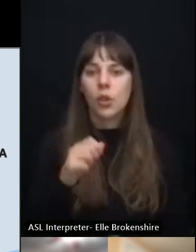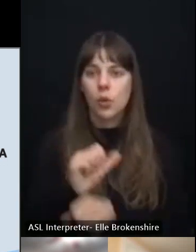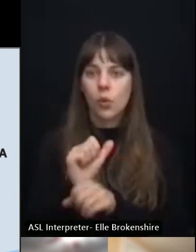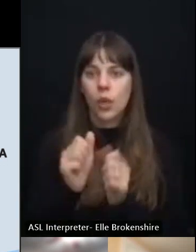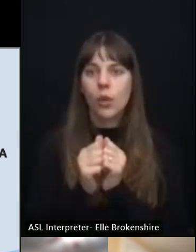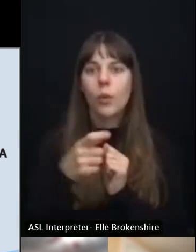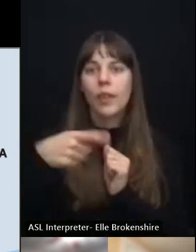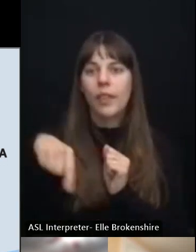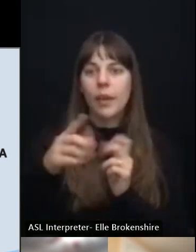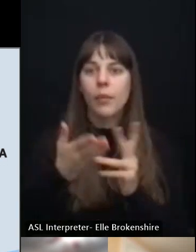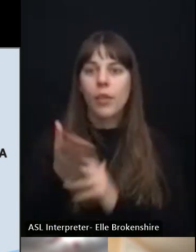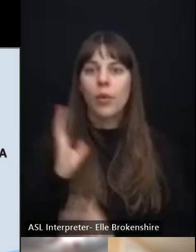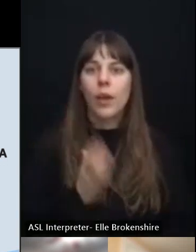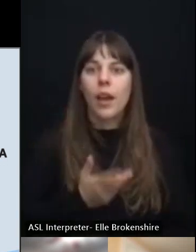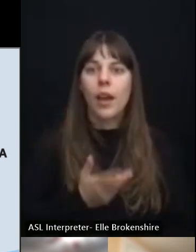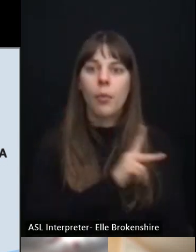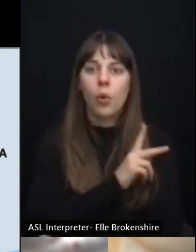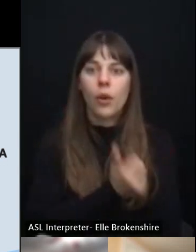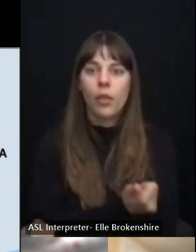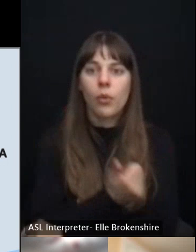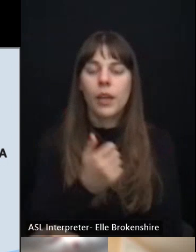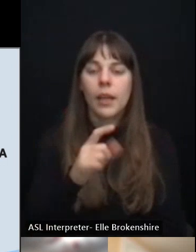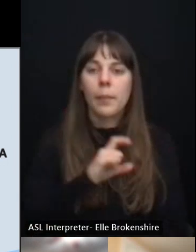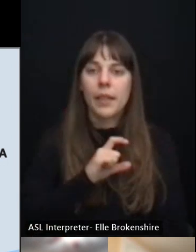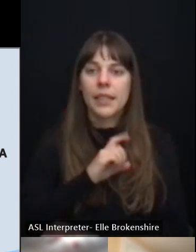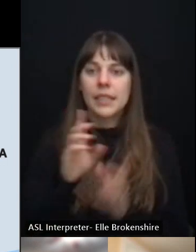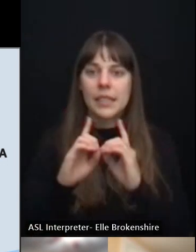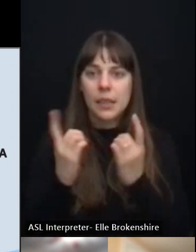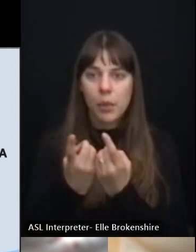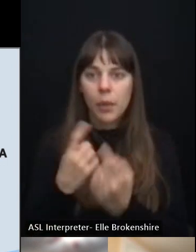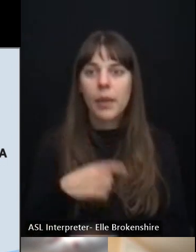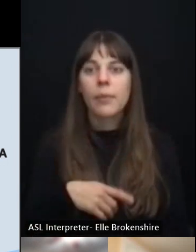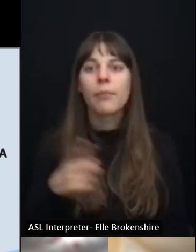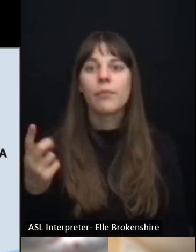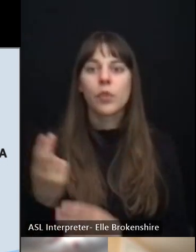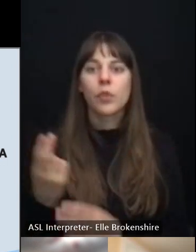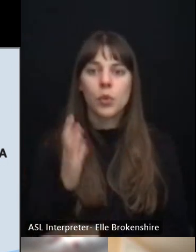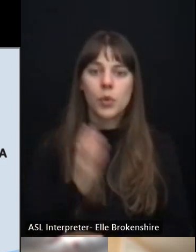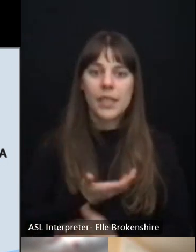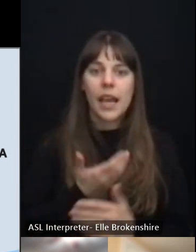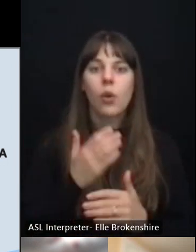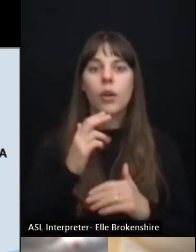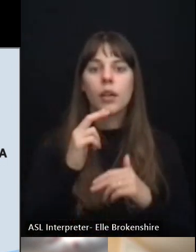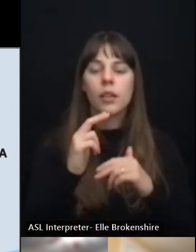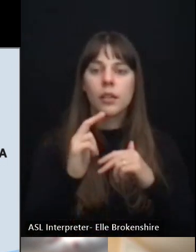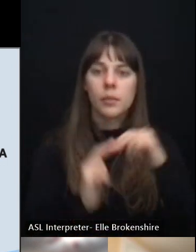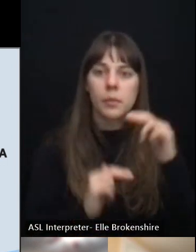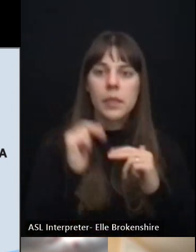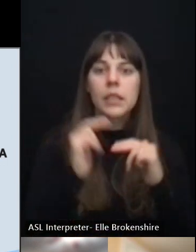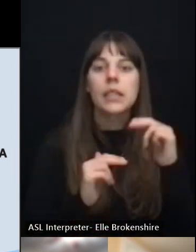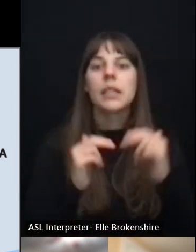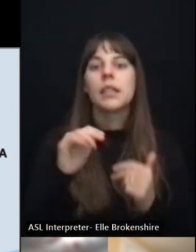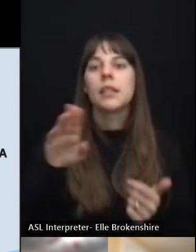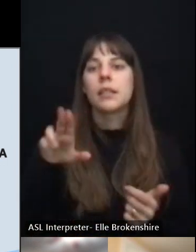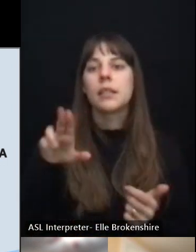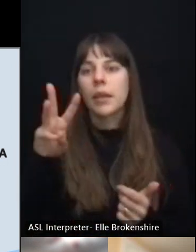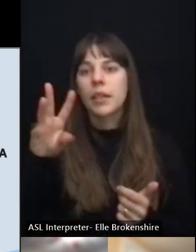them through our Port Authority Police Department. They in turn use our facilities, our busways, our transit tunnel when it's